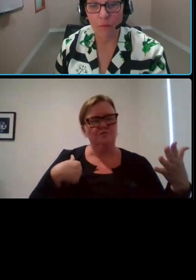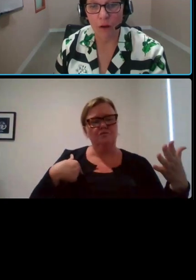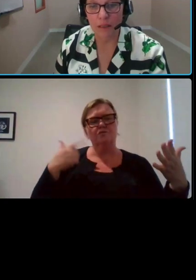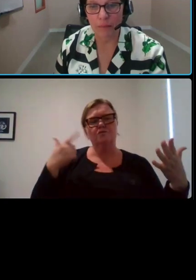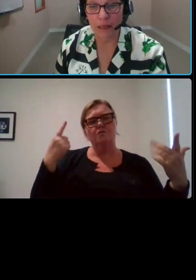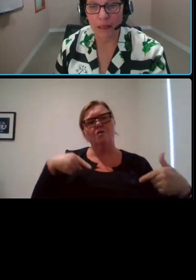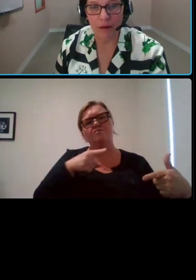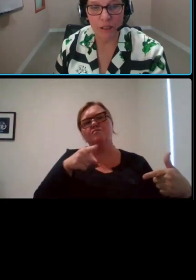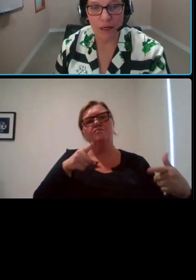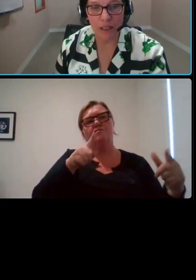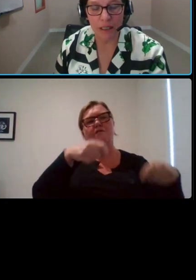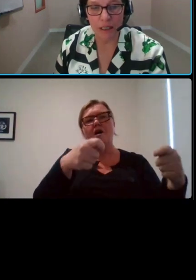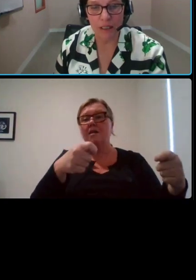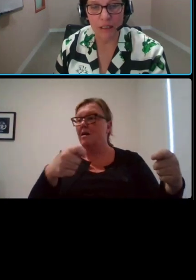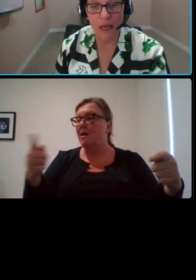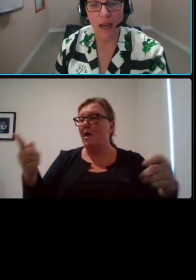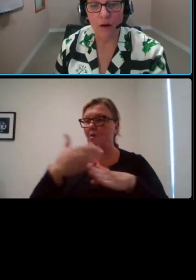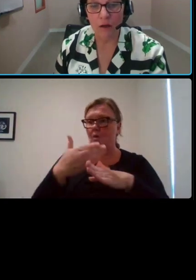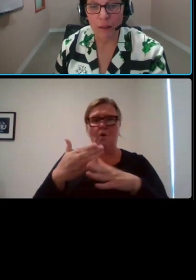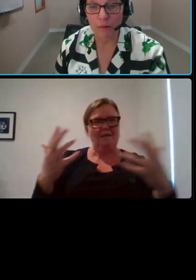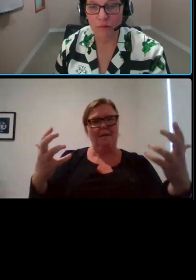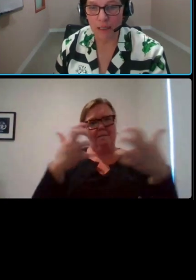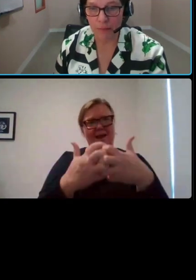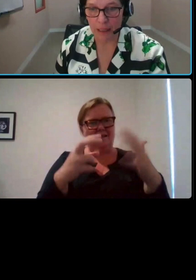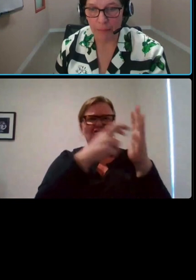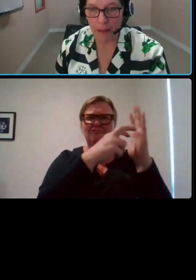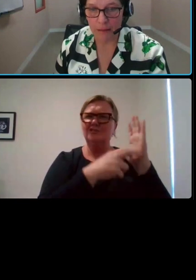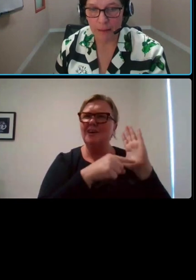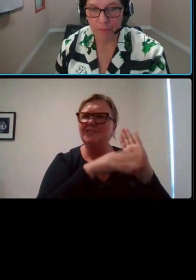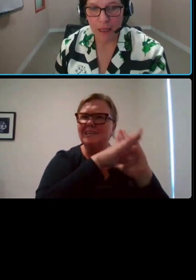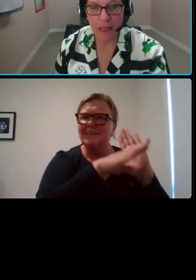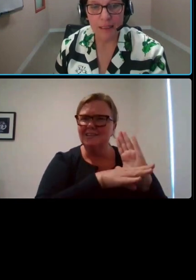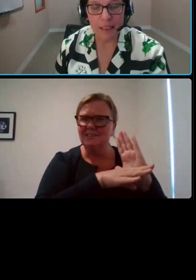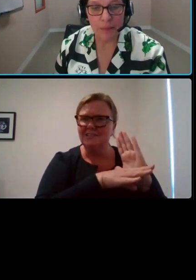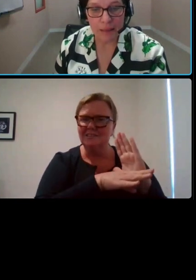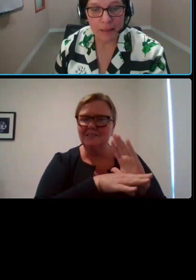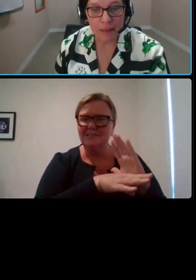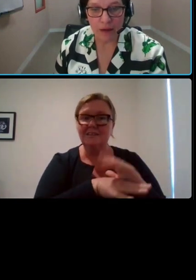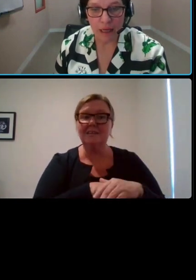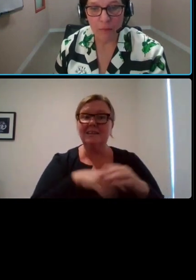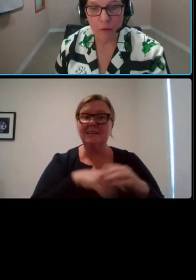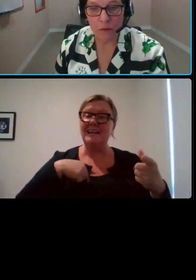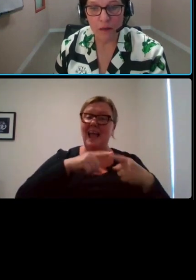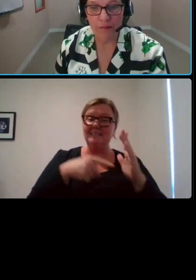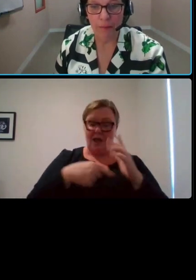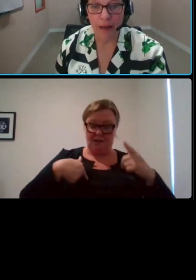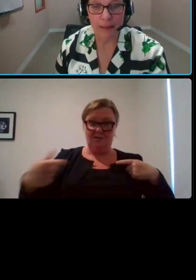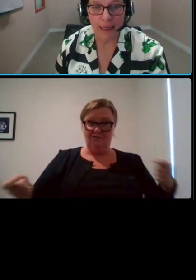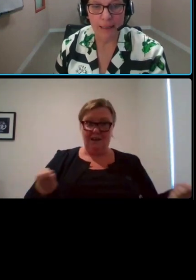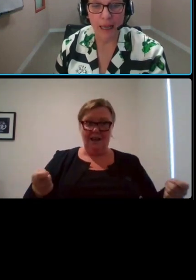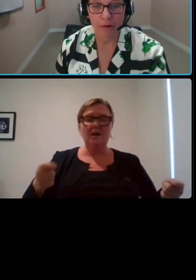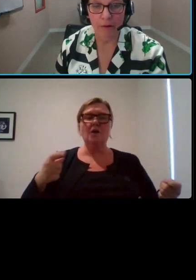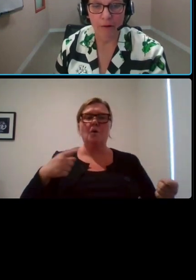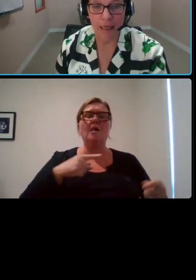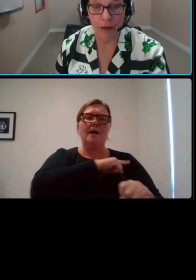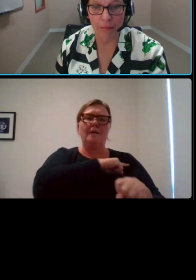provider and workers are meeting their registration conditions and older people's rights are being upheld. It is expected that the regulator will also have the power